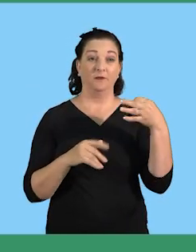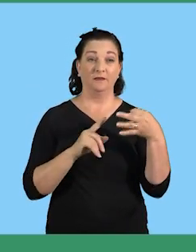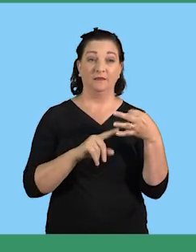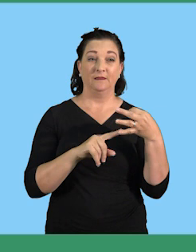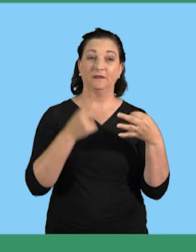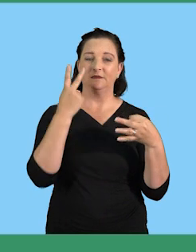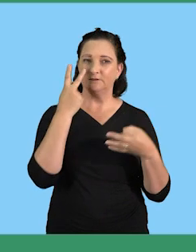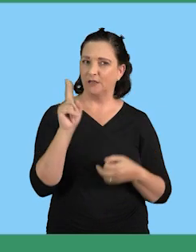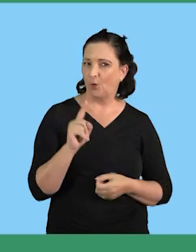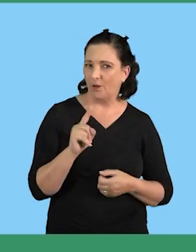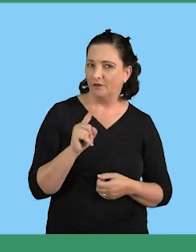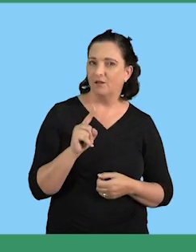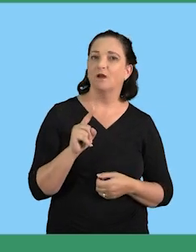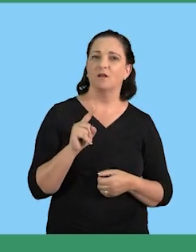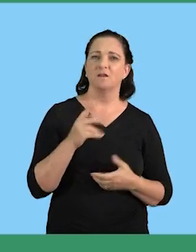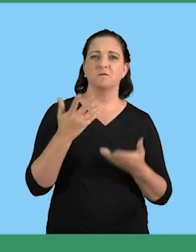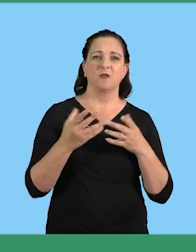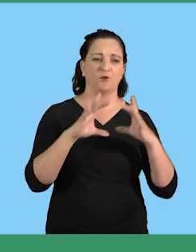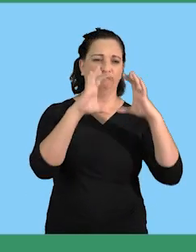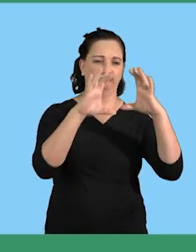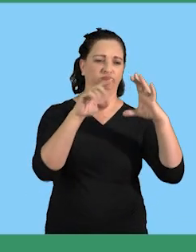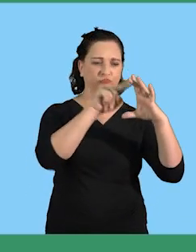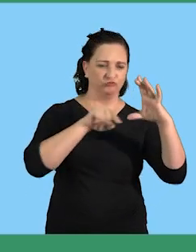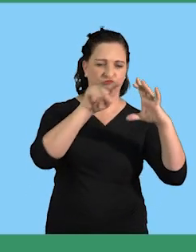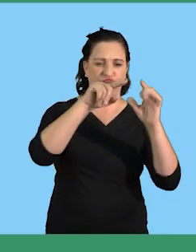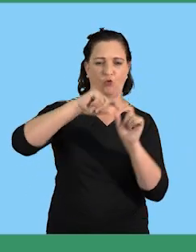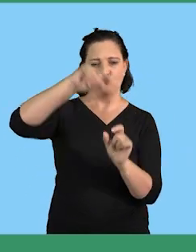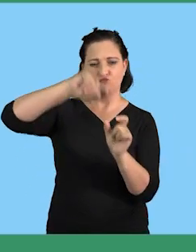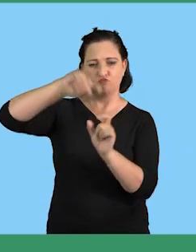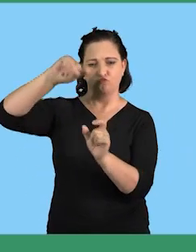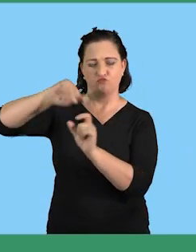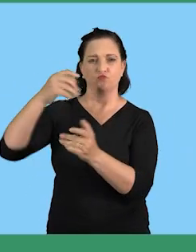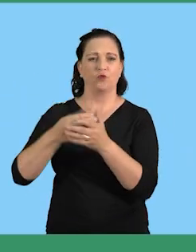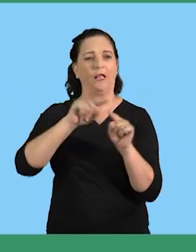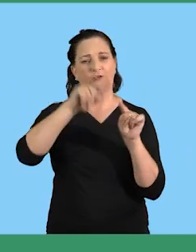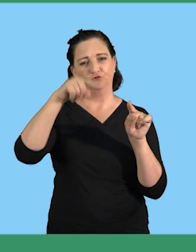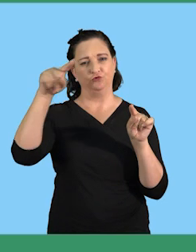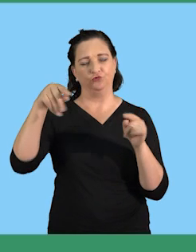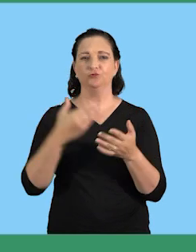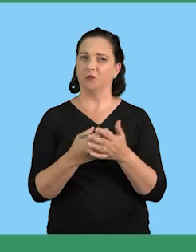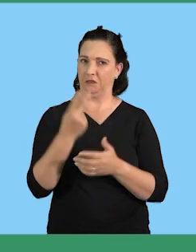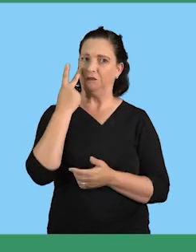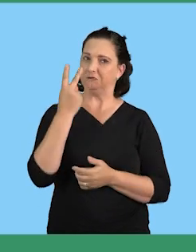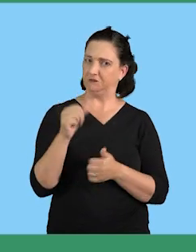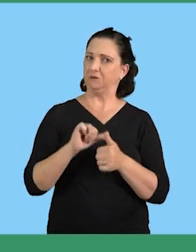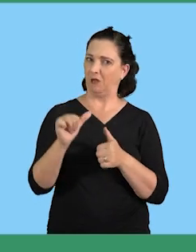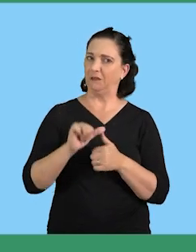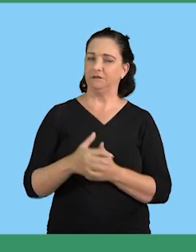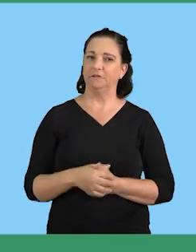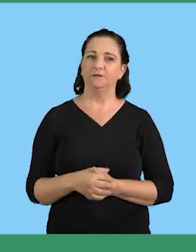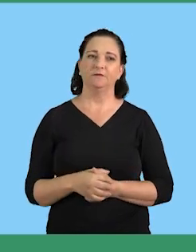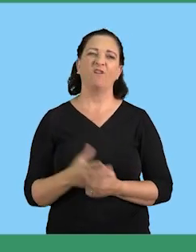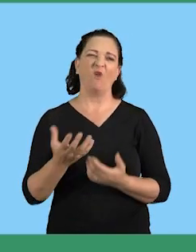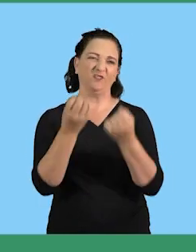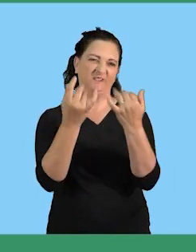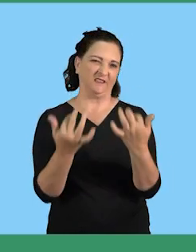provide visual presentations of statistics in the form of graphs or charts. It is easy to interpret the graphs or charts if